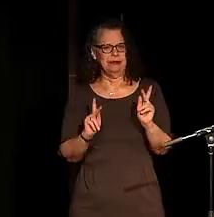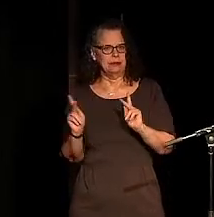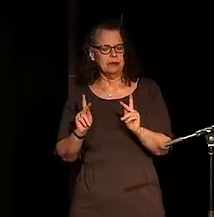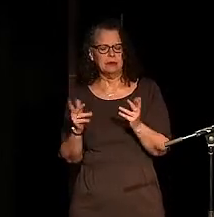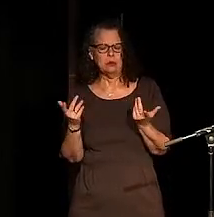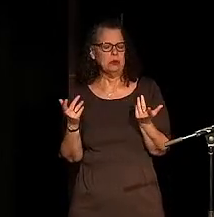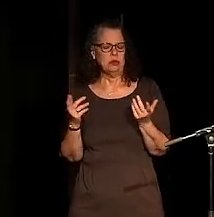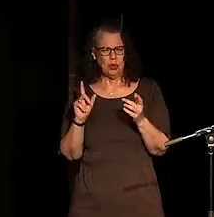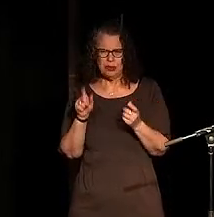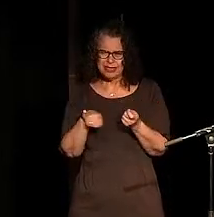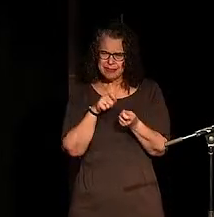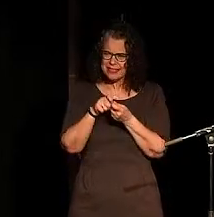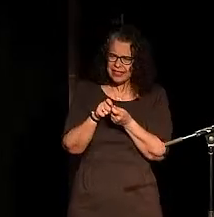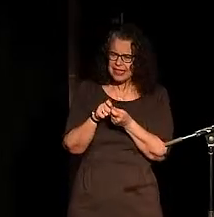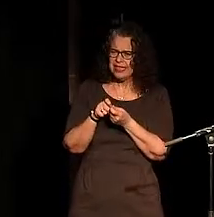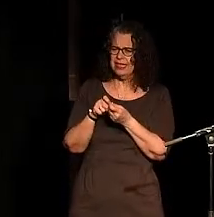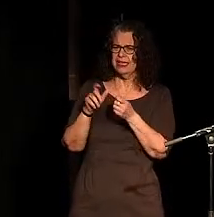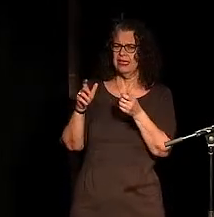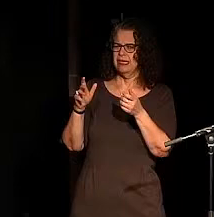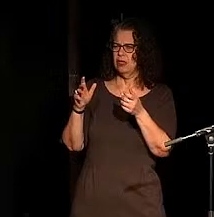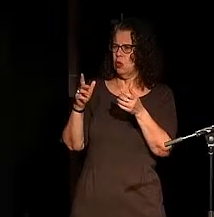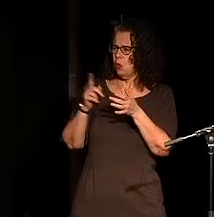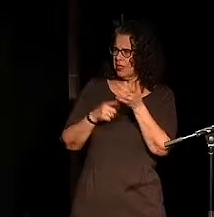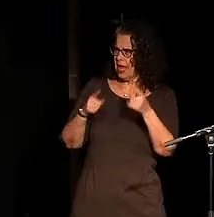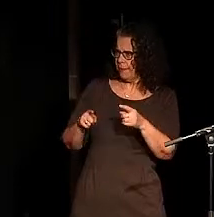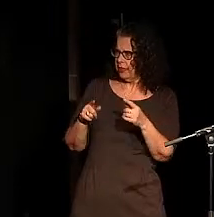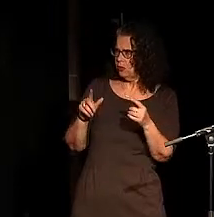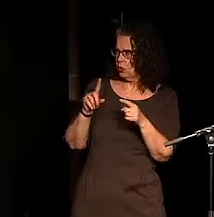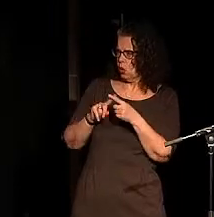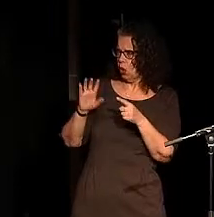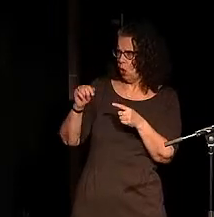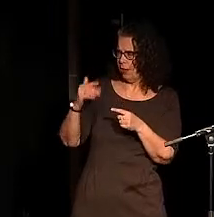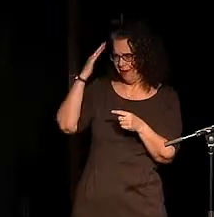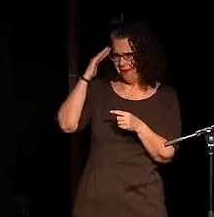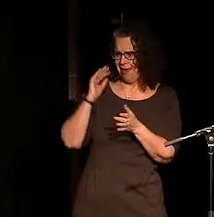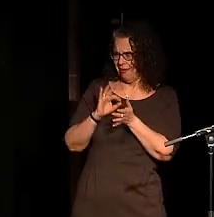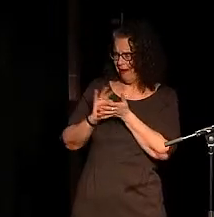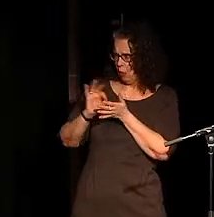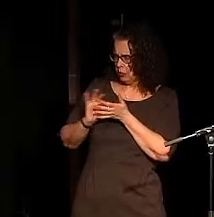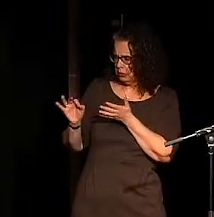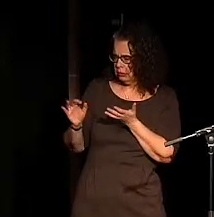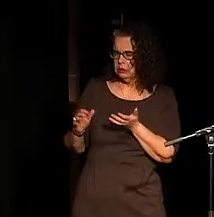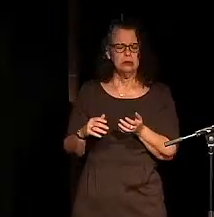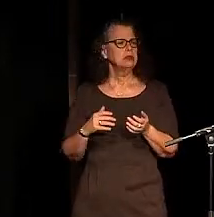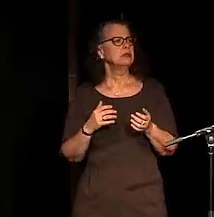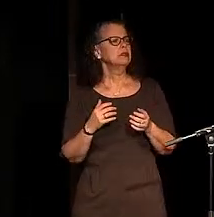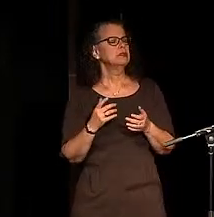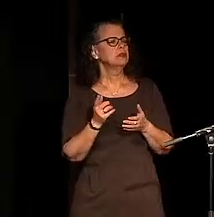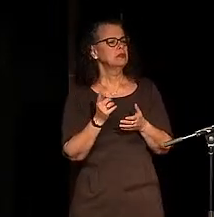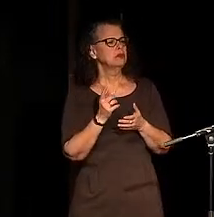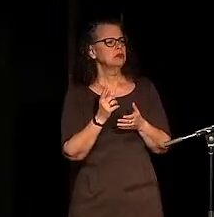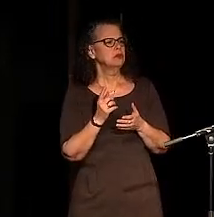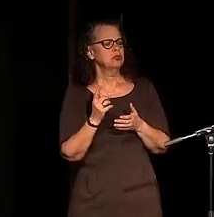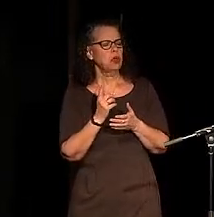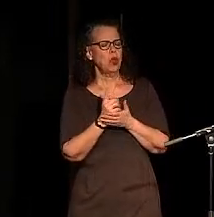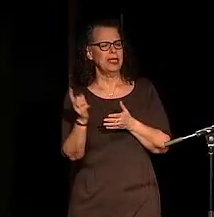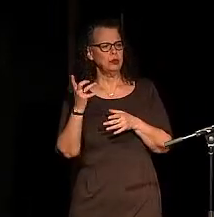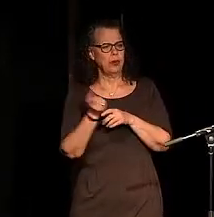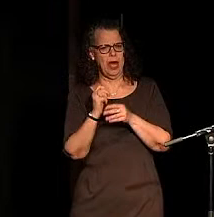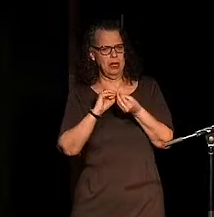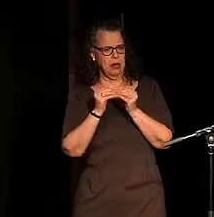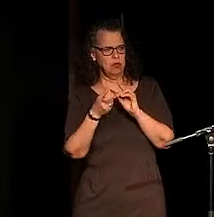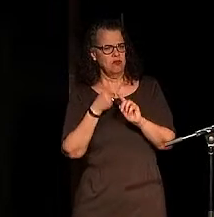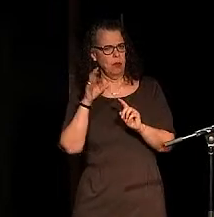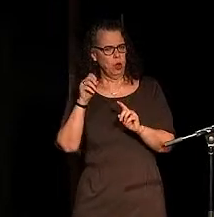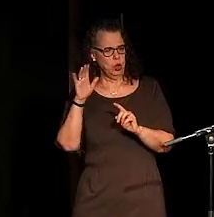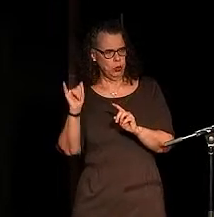has happened to our LaGuardia headcount over the last few years? Yes, so last week we received some numbers from CUNY.